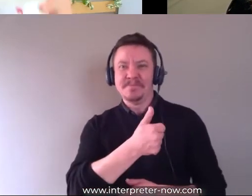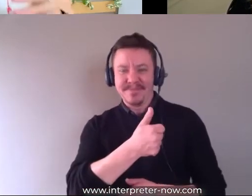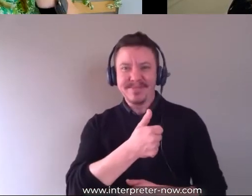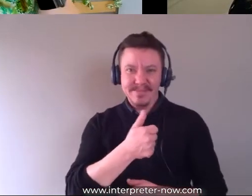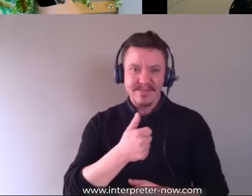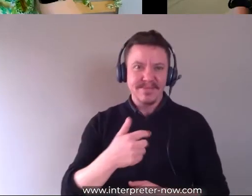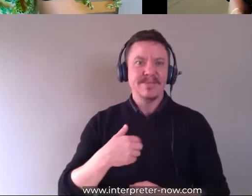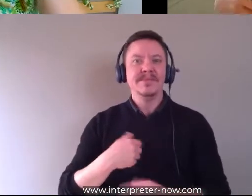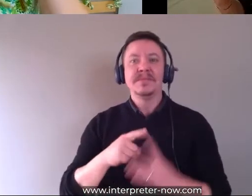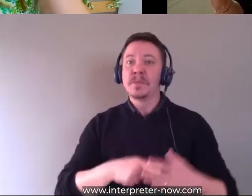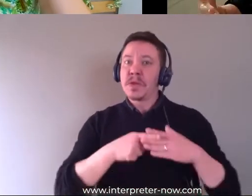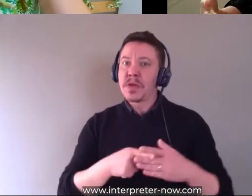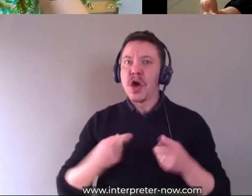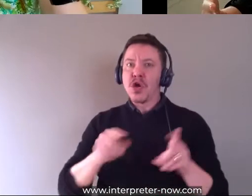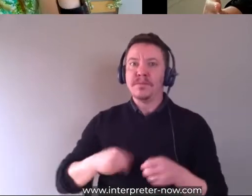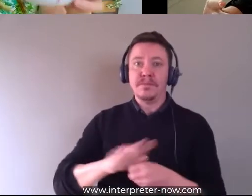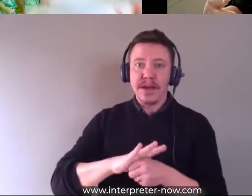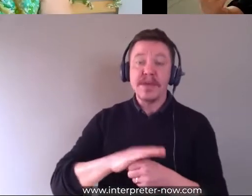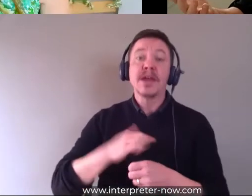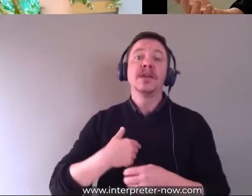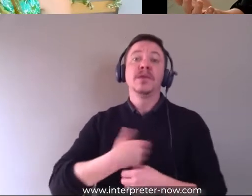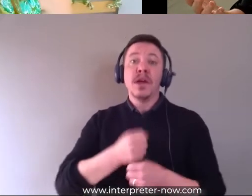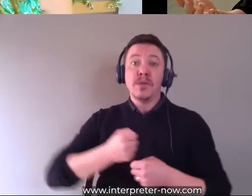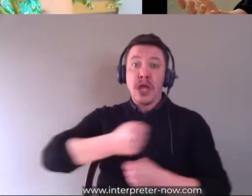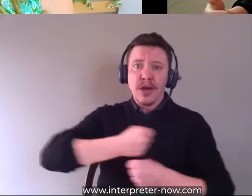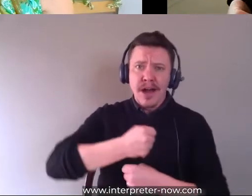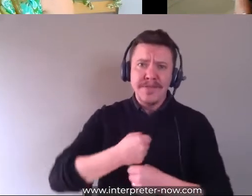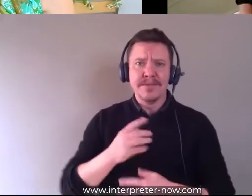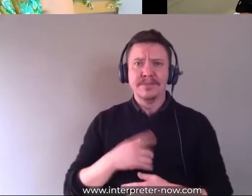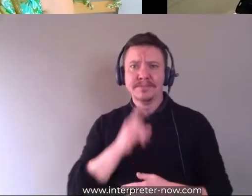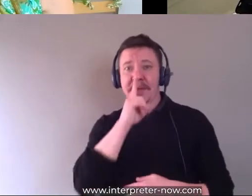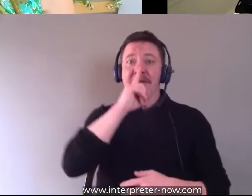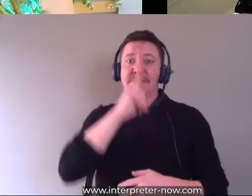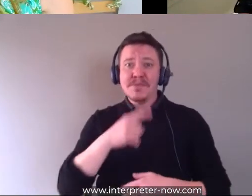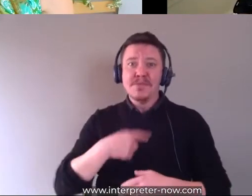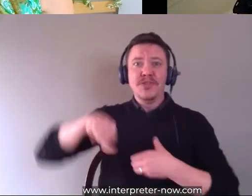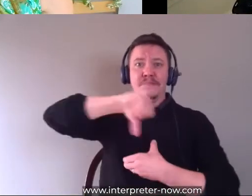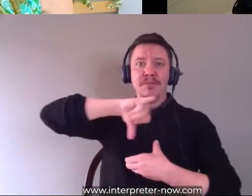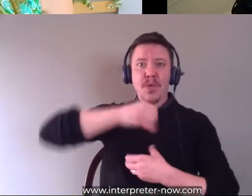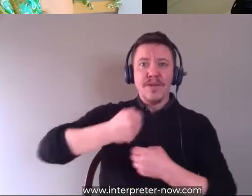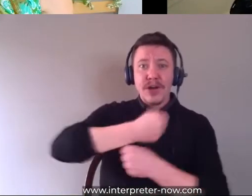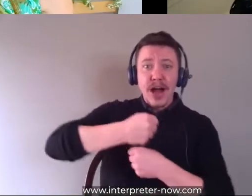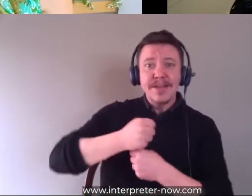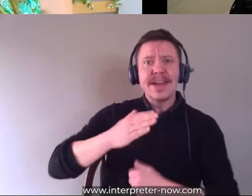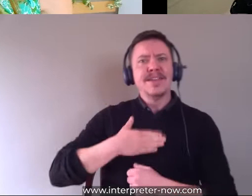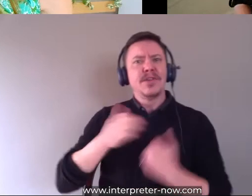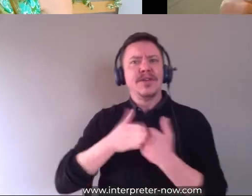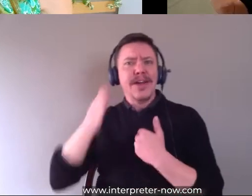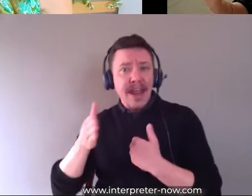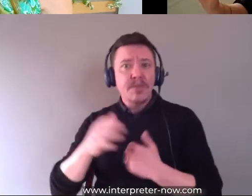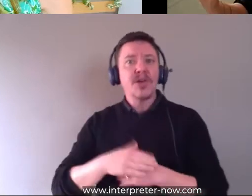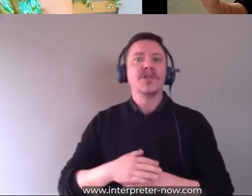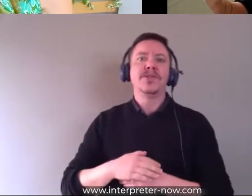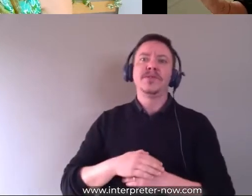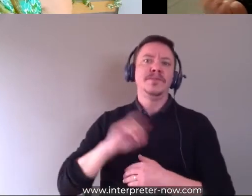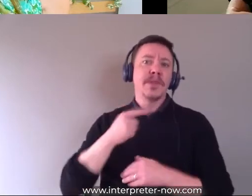through the pandemic where he was making coffee, this really bougie pour over coffee for our neighbors and all of the first responders